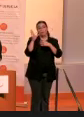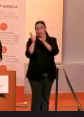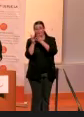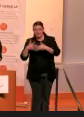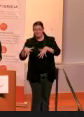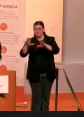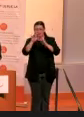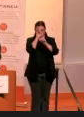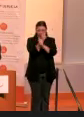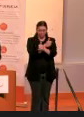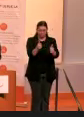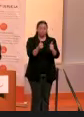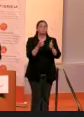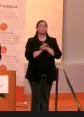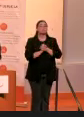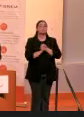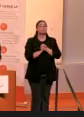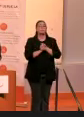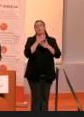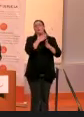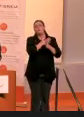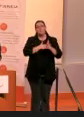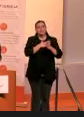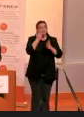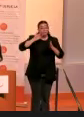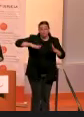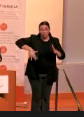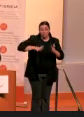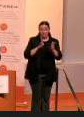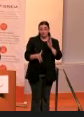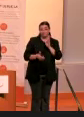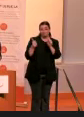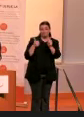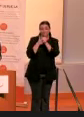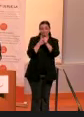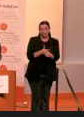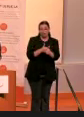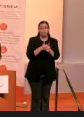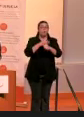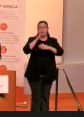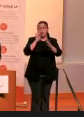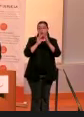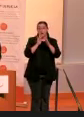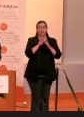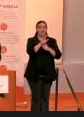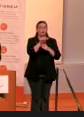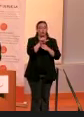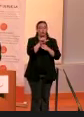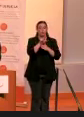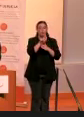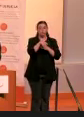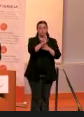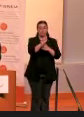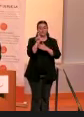already follow us, please, all digital platforms are at Lupus LA. We encourage you to stay